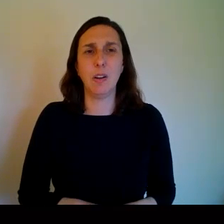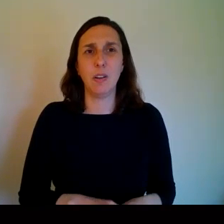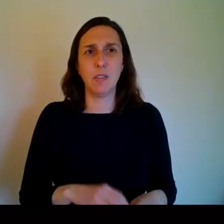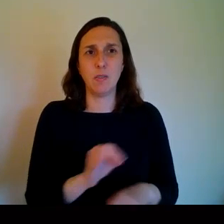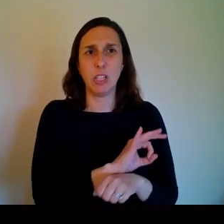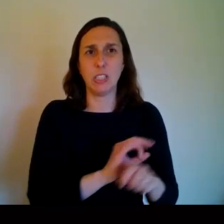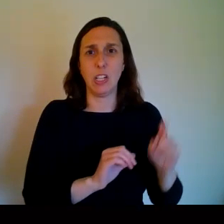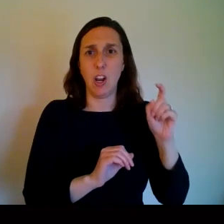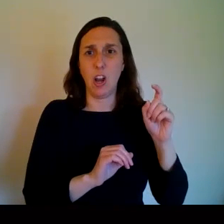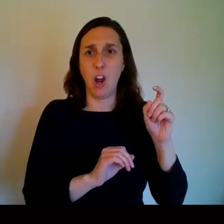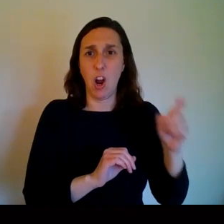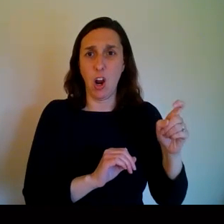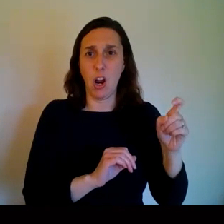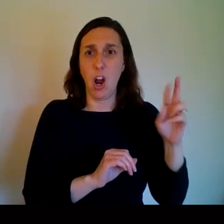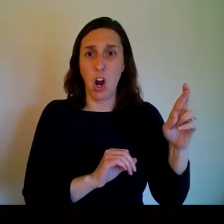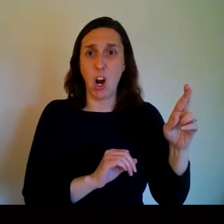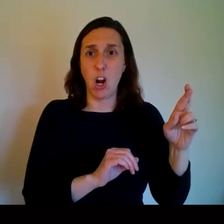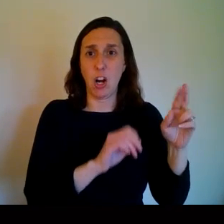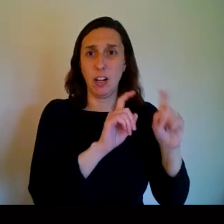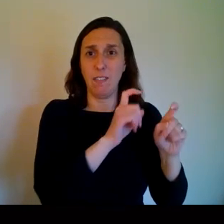of x